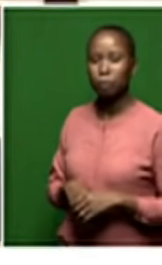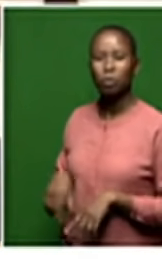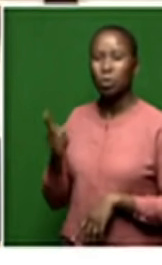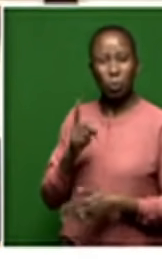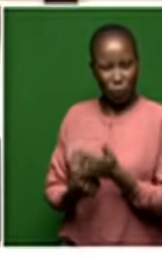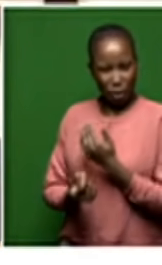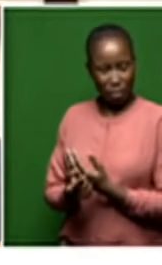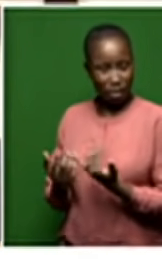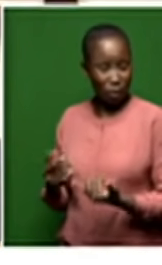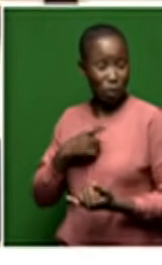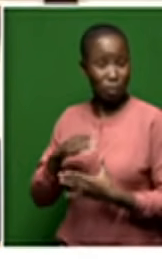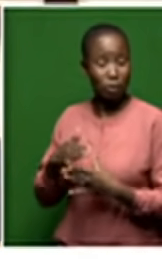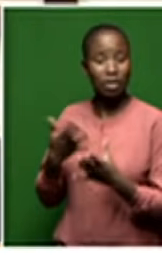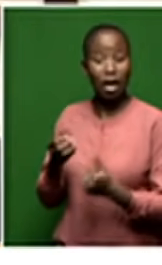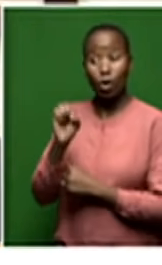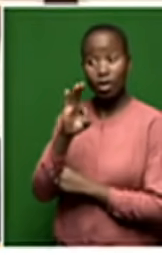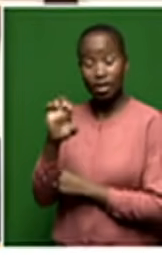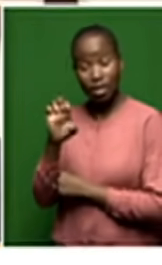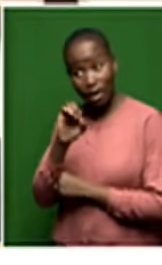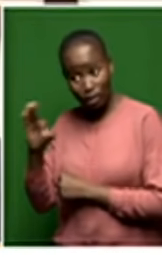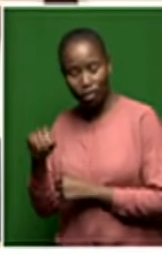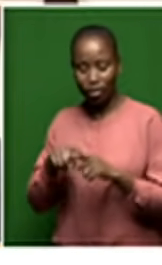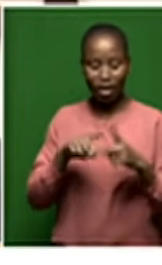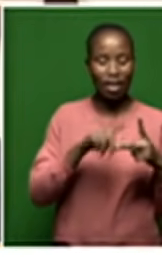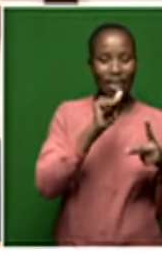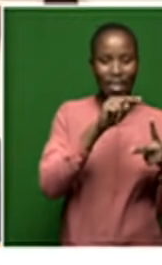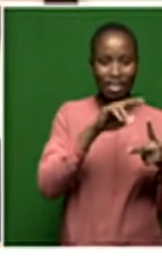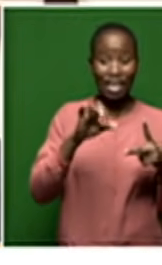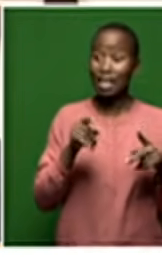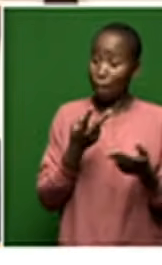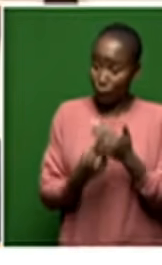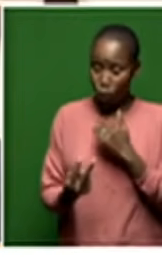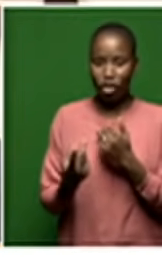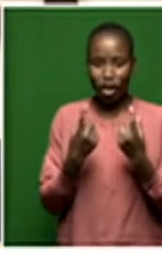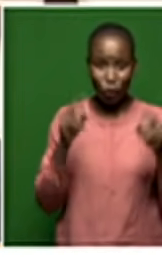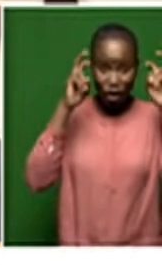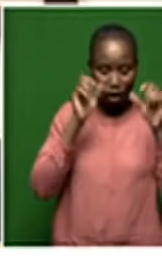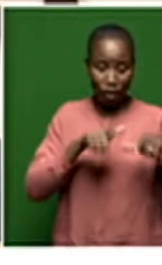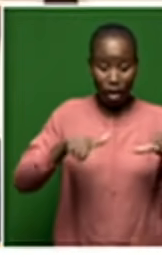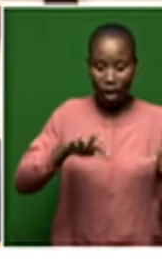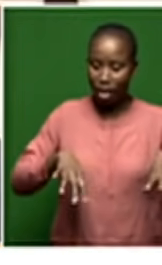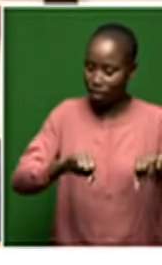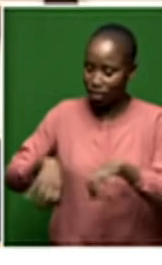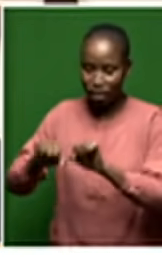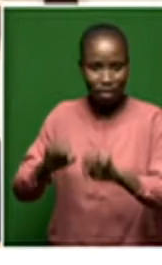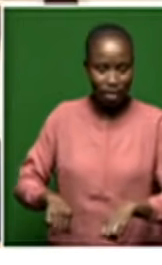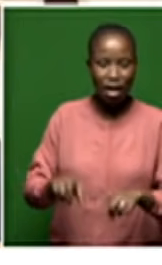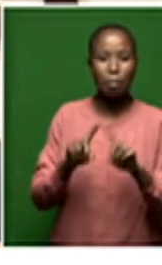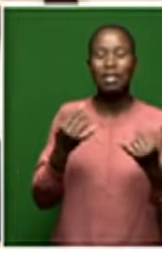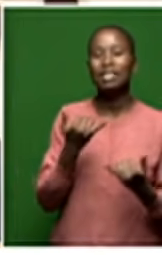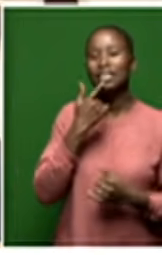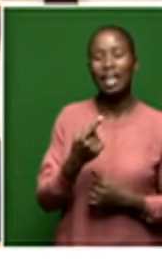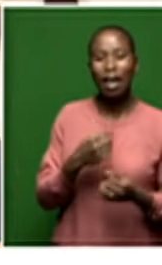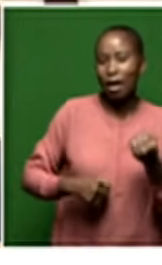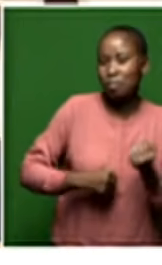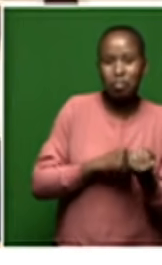mainly the EFF and the ANC that hold the same position on the land issue, and the EFF has said that they will not vote with the ANC, how do you think this